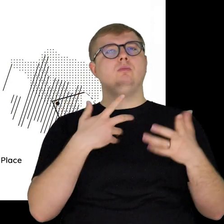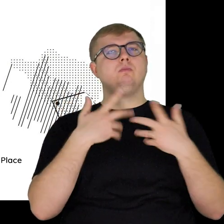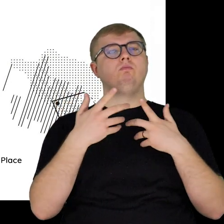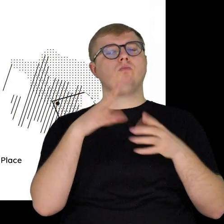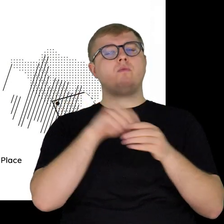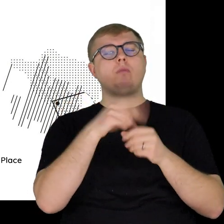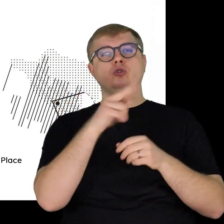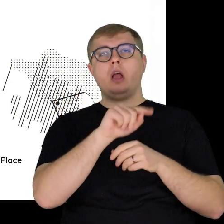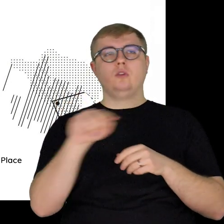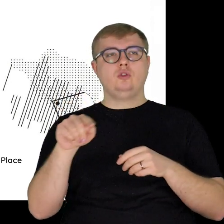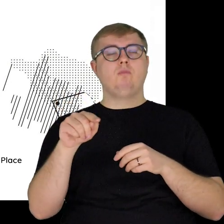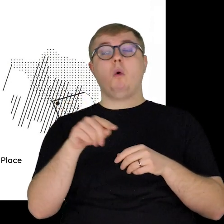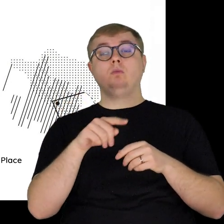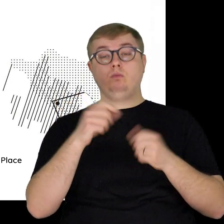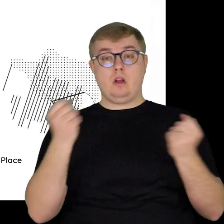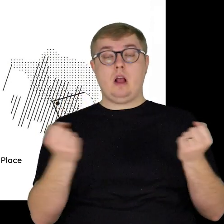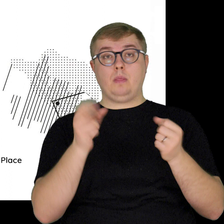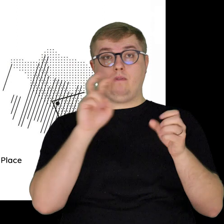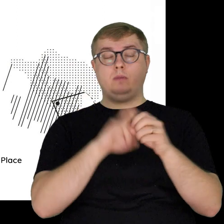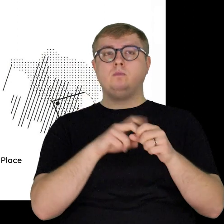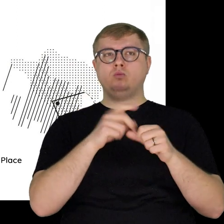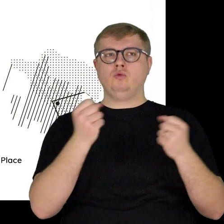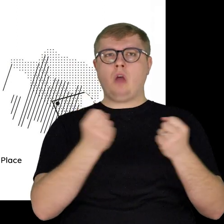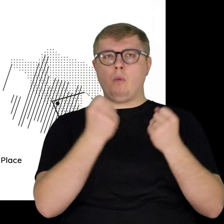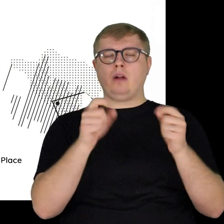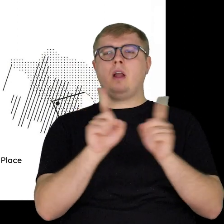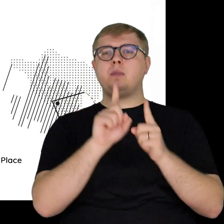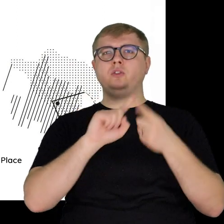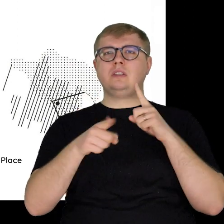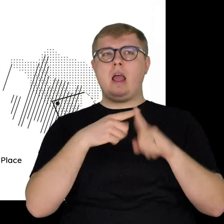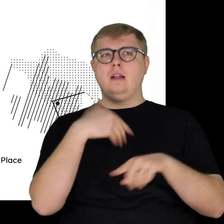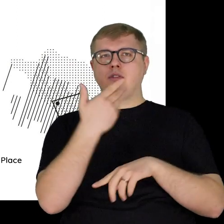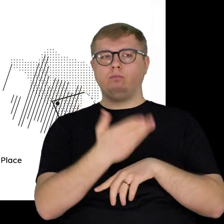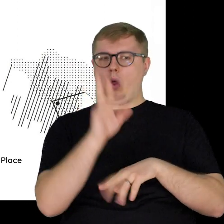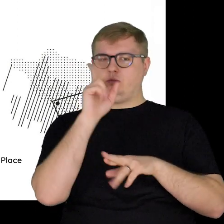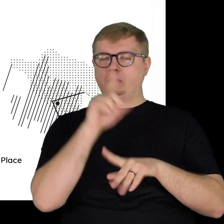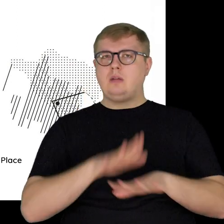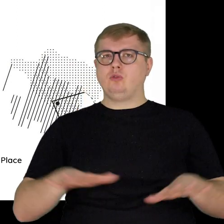action and given meaning through the recognition of this space as such.